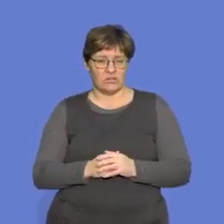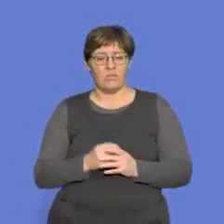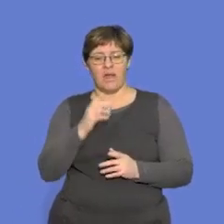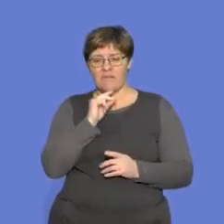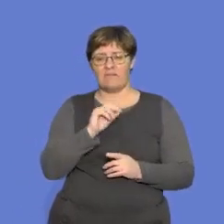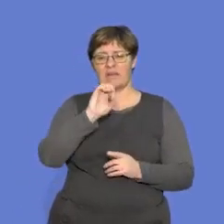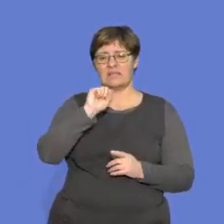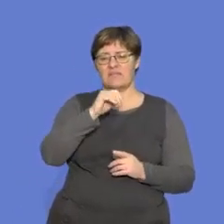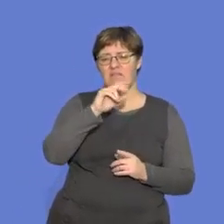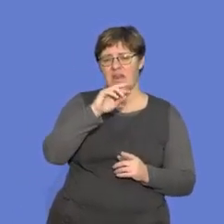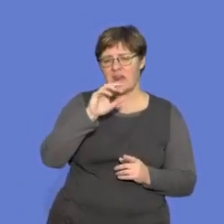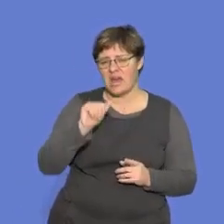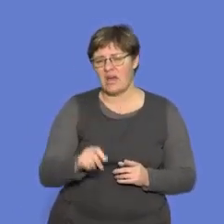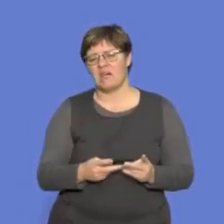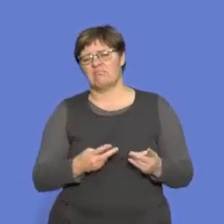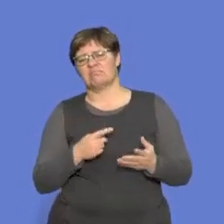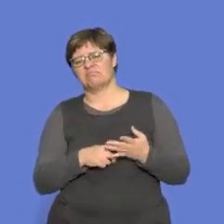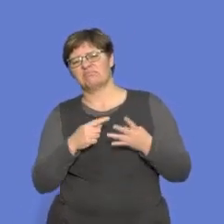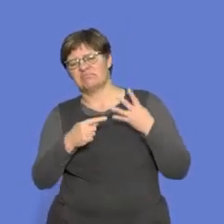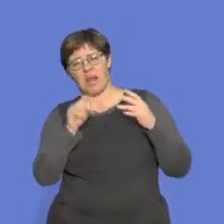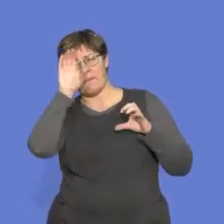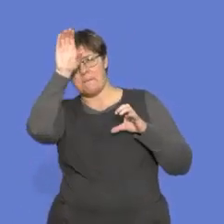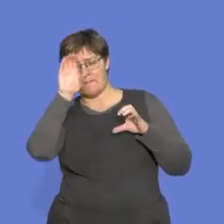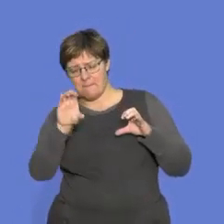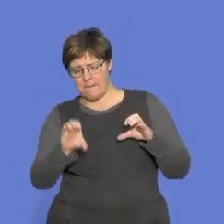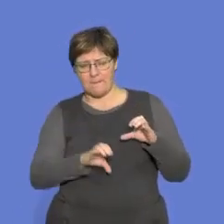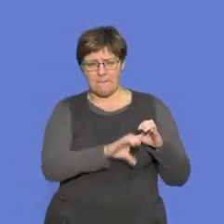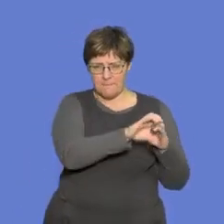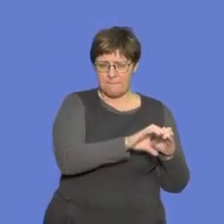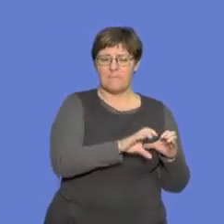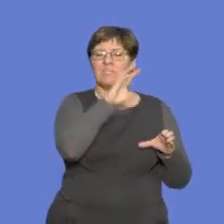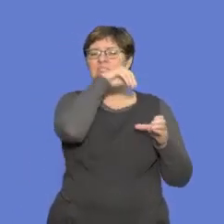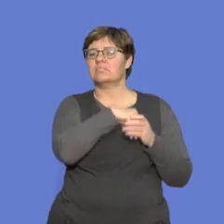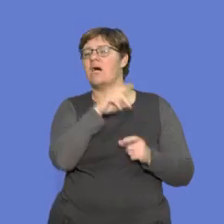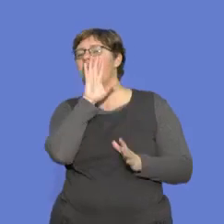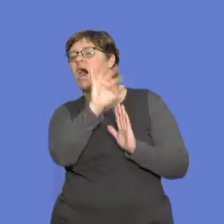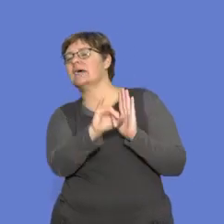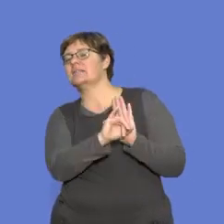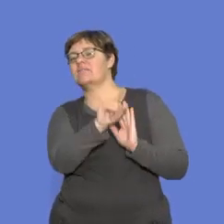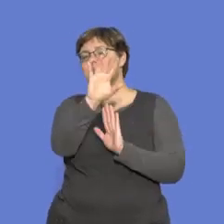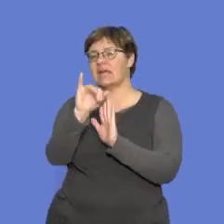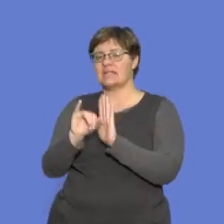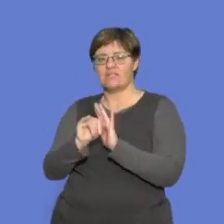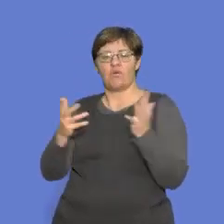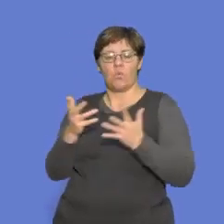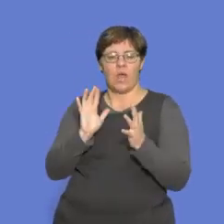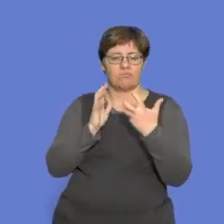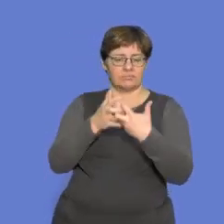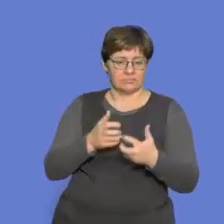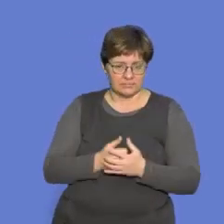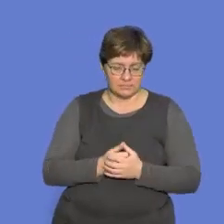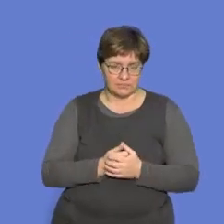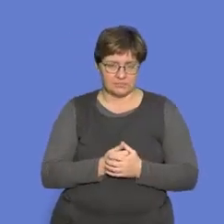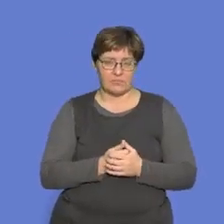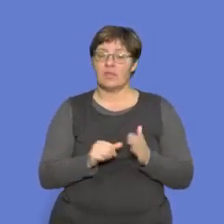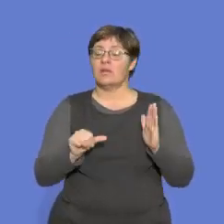savanna, we've got our different biomes, and that's a good illustration for us to be able to look at and identify where these biomes are. What's important is